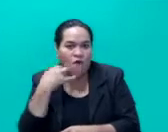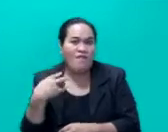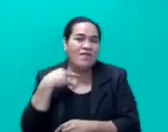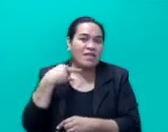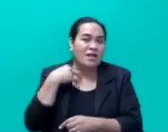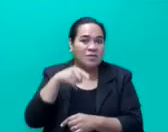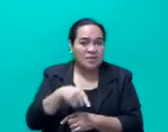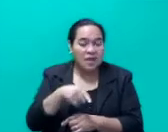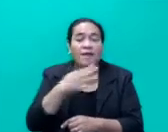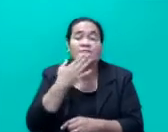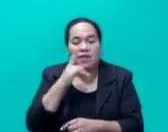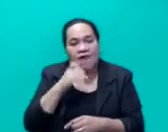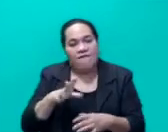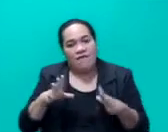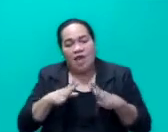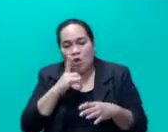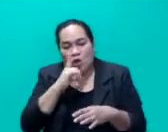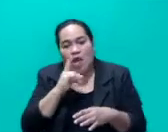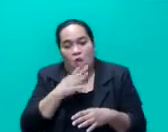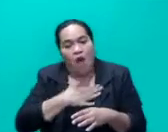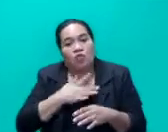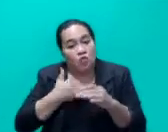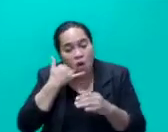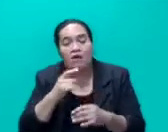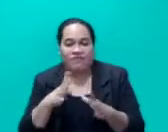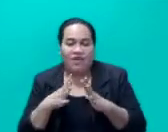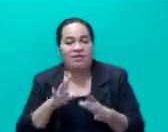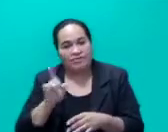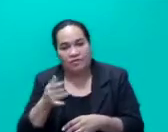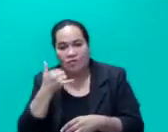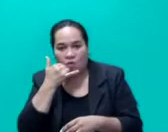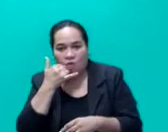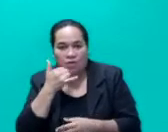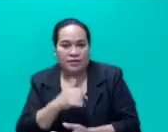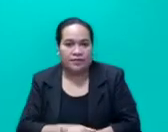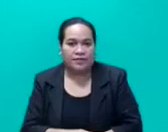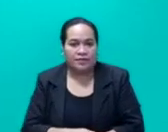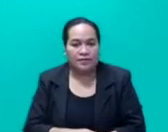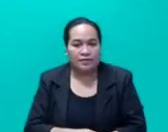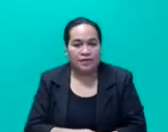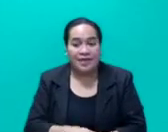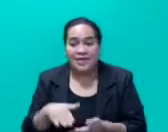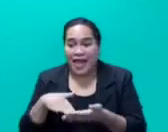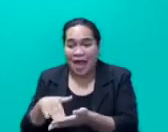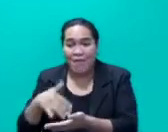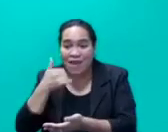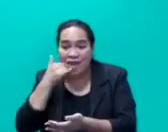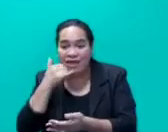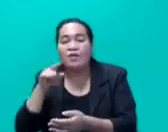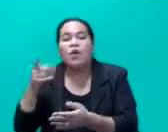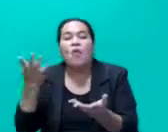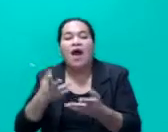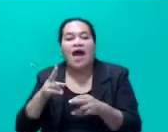violence. Please feel free to call on this number. This helpline is with the Women's Crisis